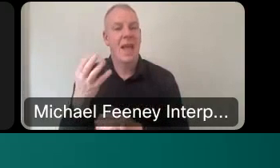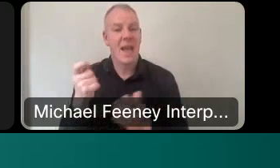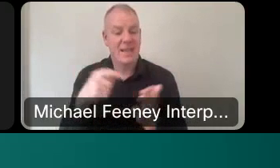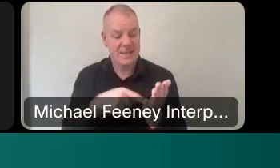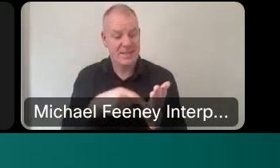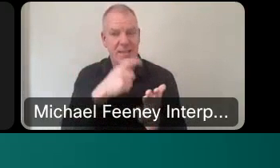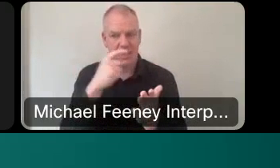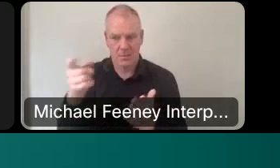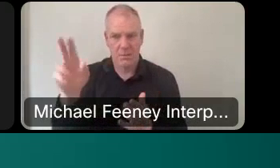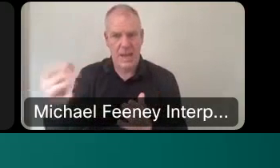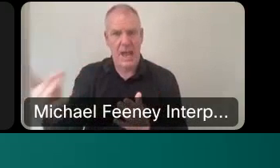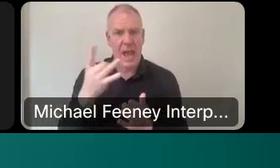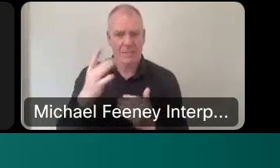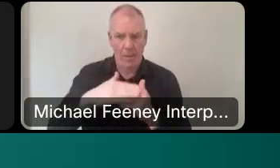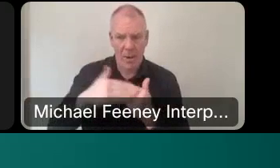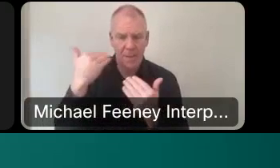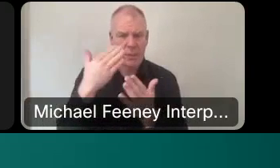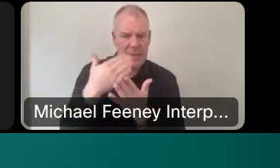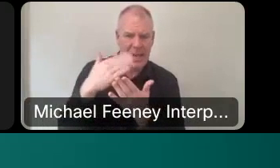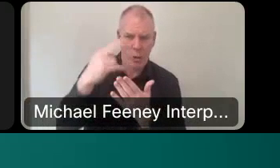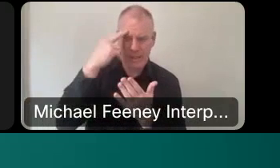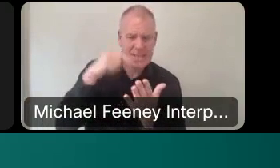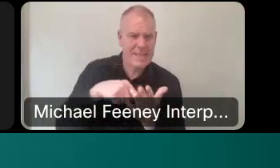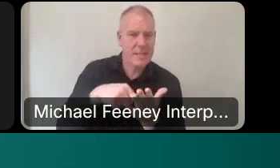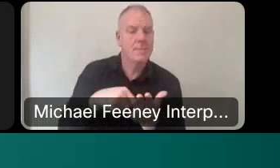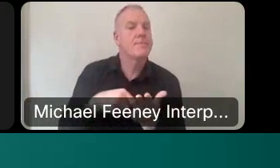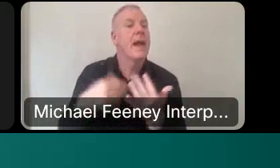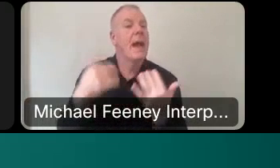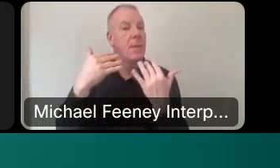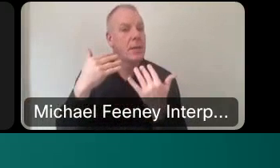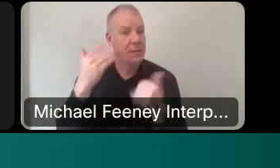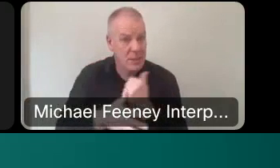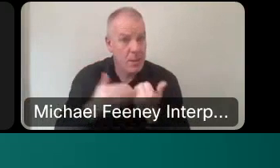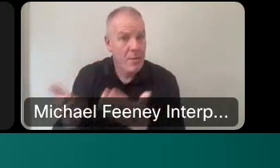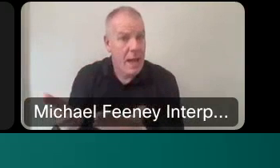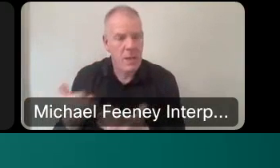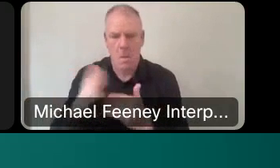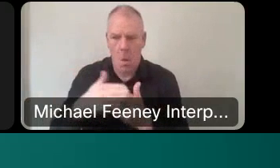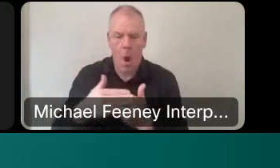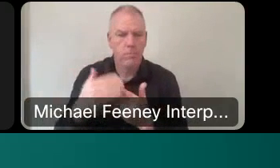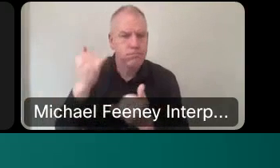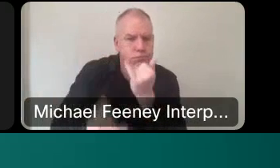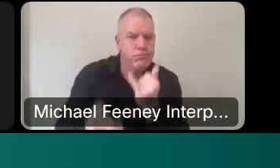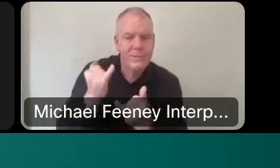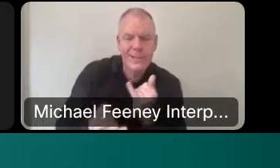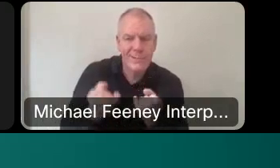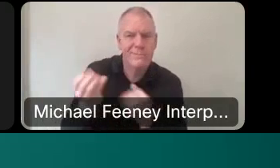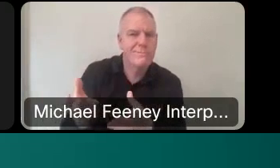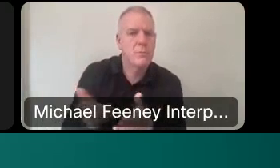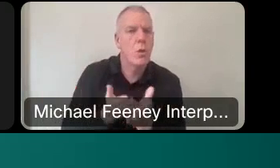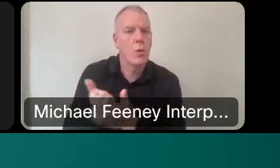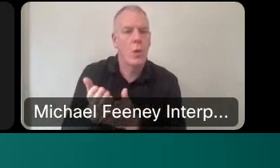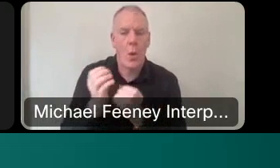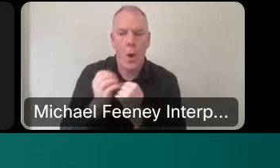seek clarification, and this relates to clarification of information provided at a notifiable instant open disclosure meeting